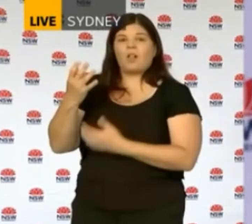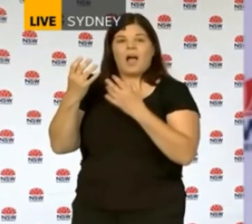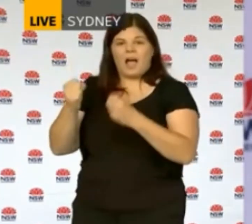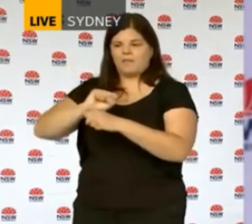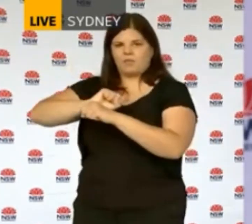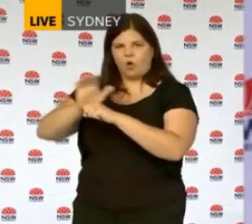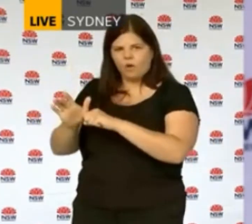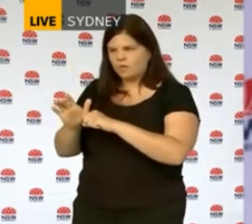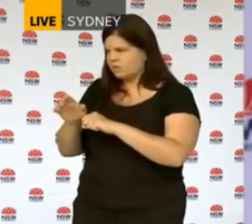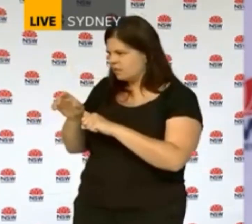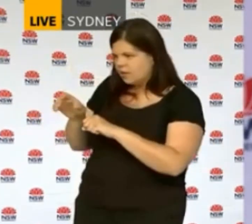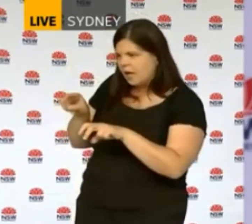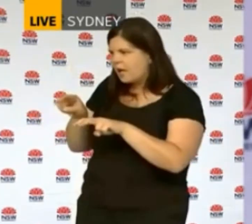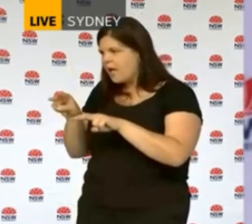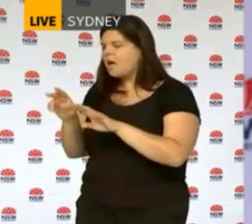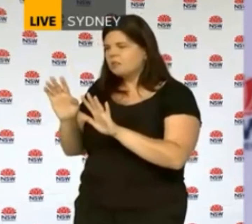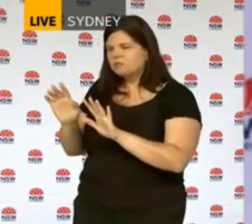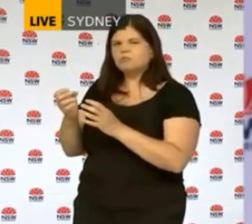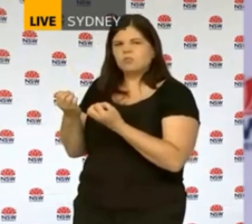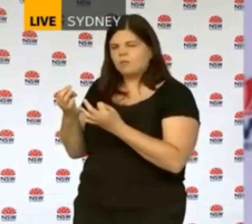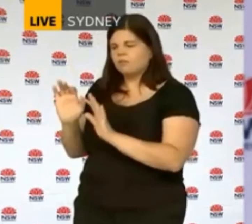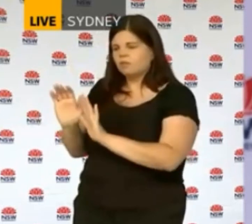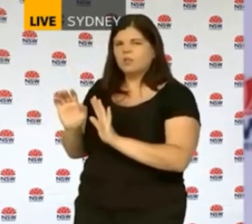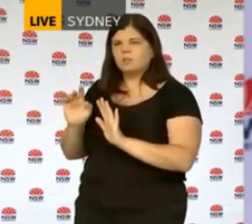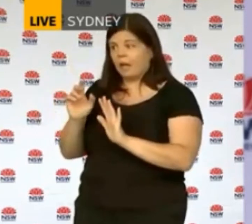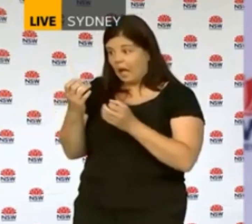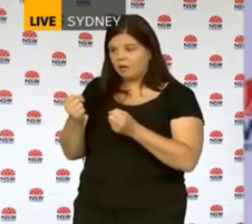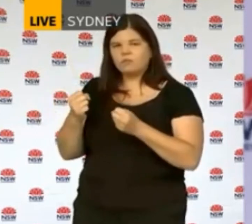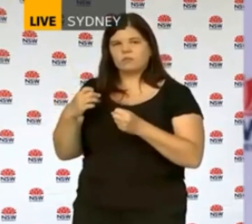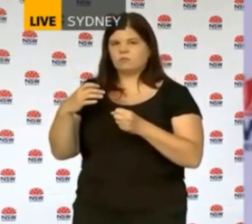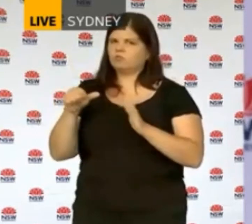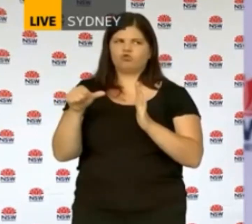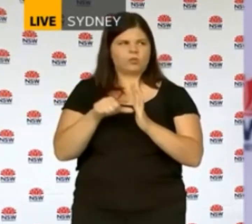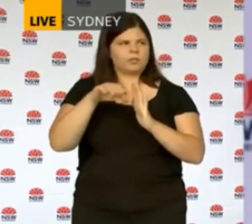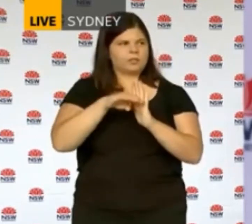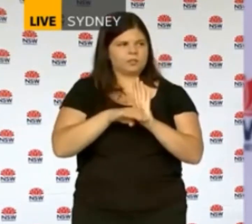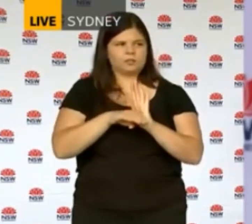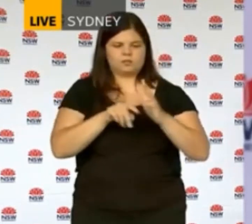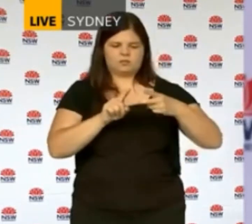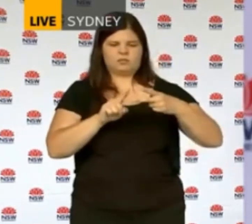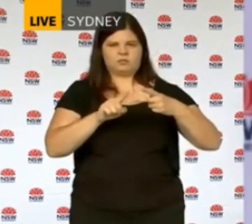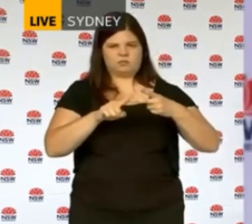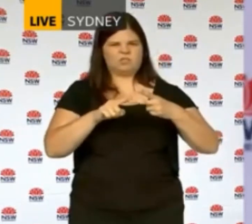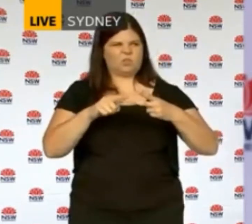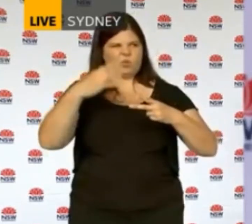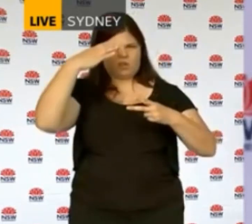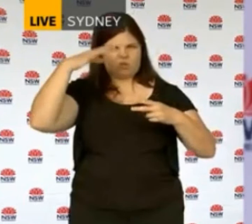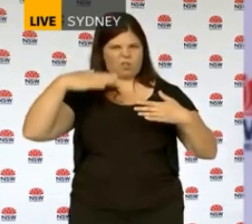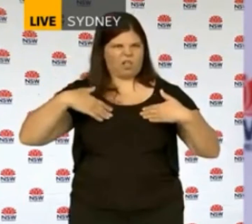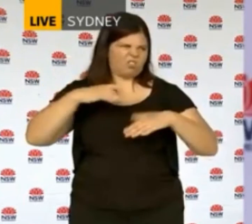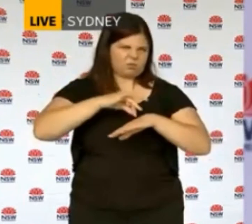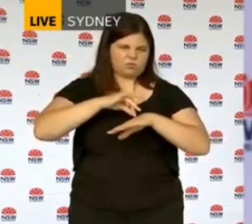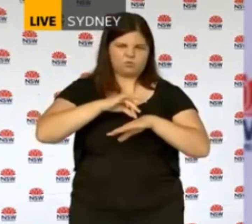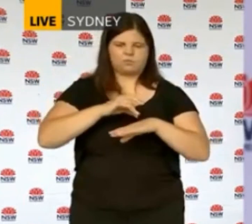end-to-end journey. But certainly we have quite rigorous processes in the health hotel, and also quite strong assessment before